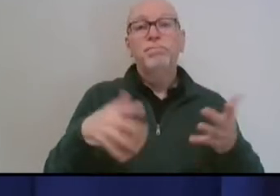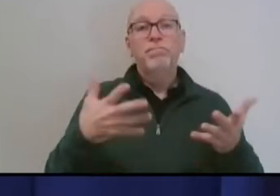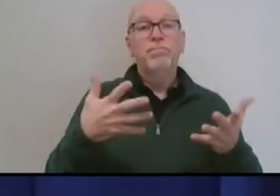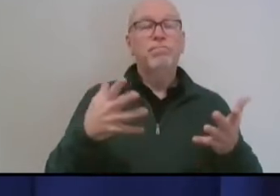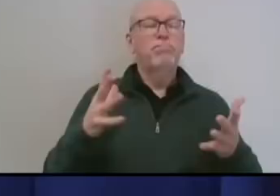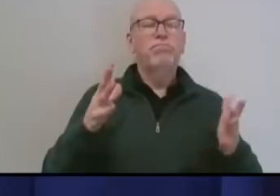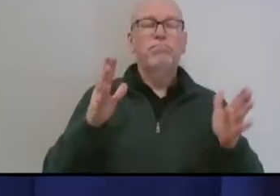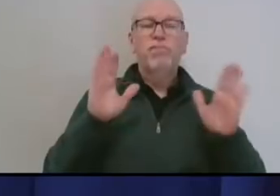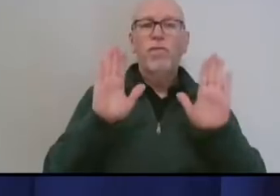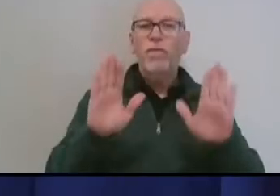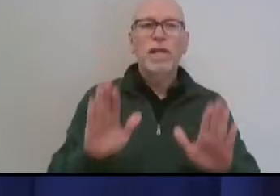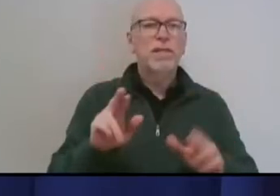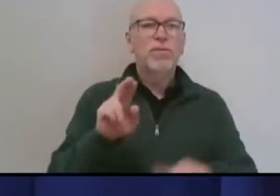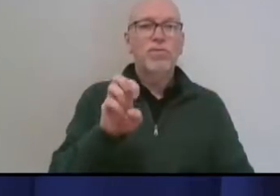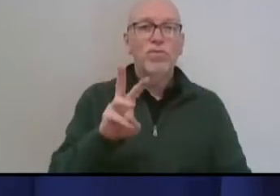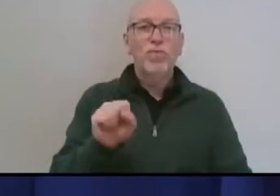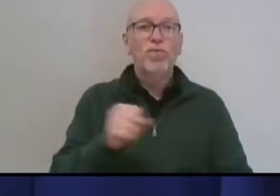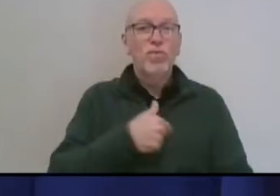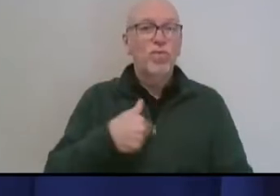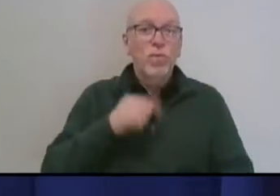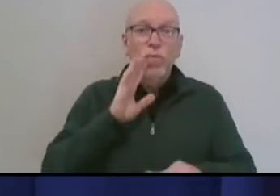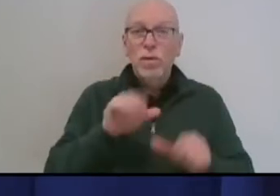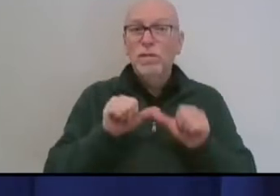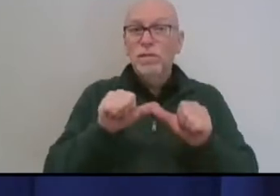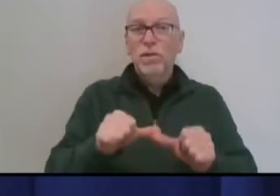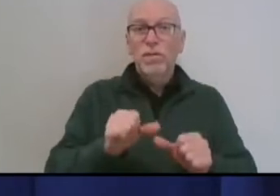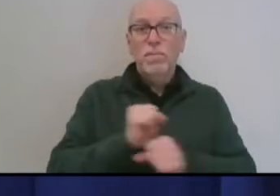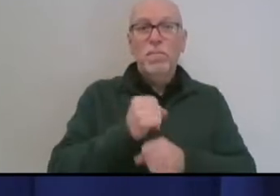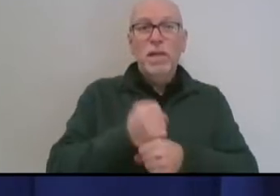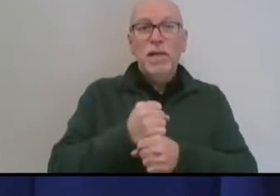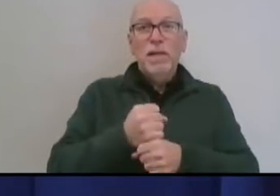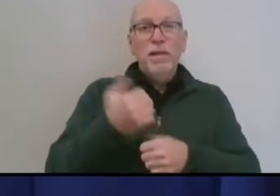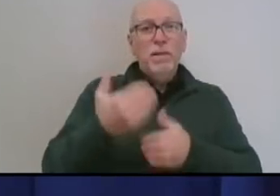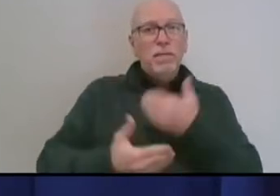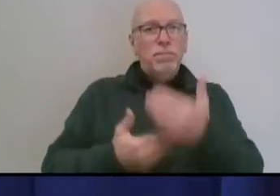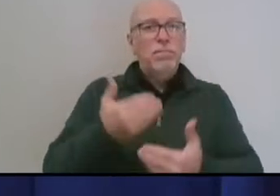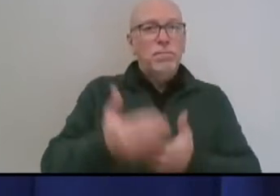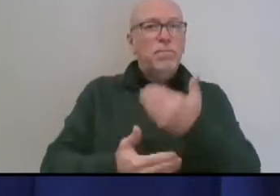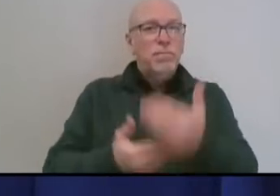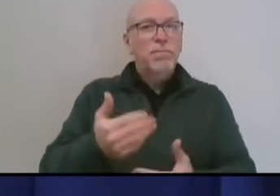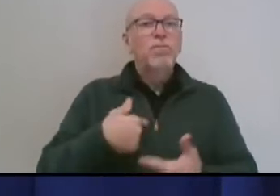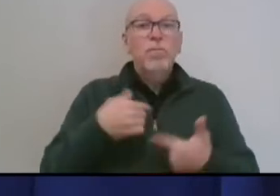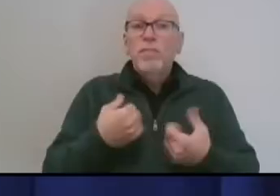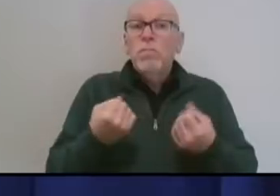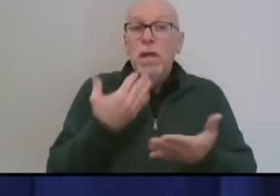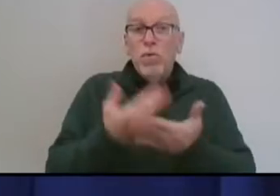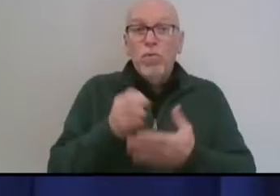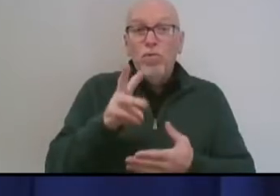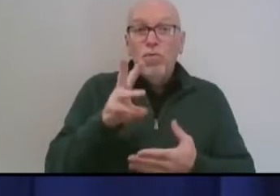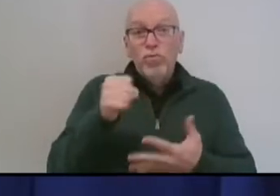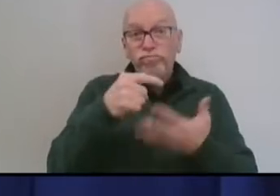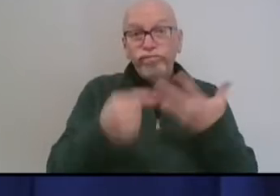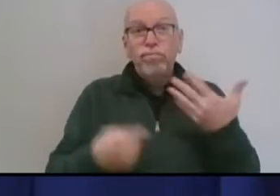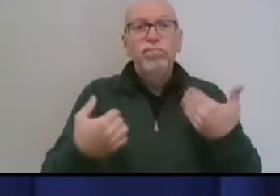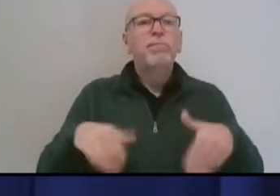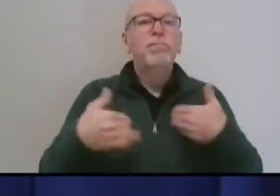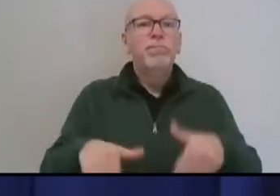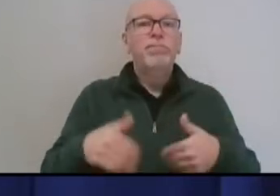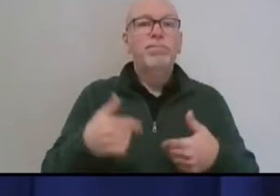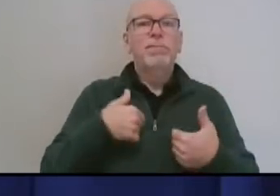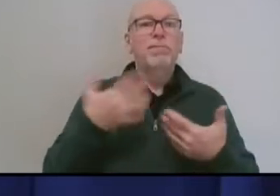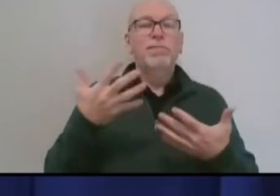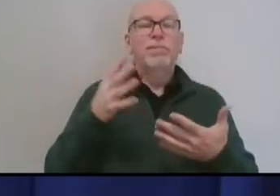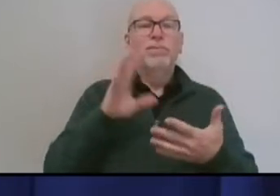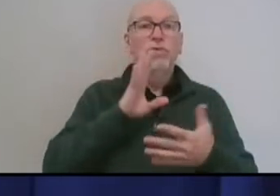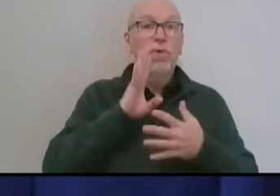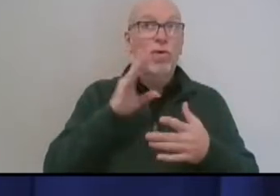fantastic news that we continue to make this, methodical progress. We got a lot of other good news out there too, as I've droned on and on